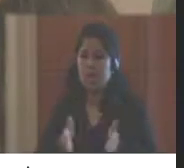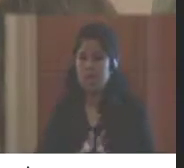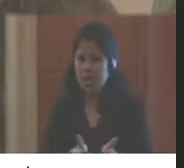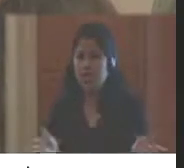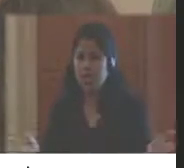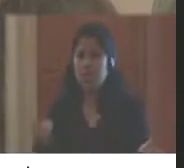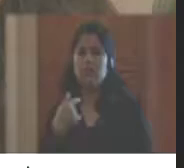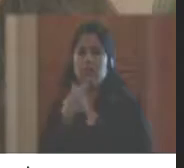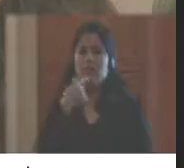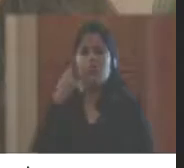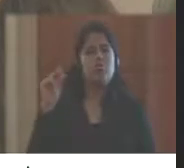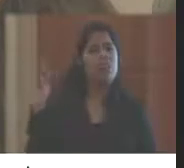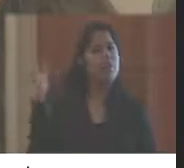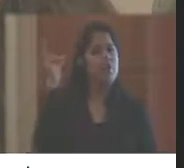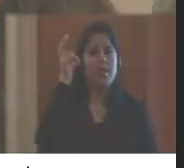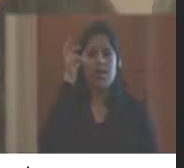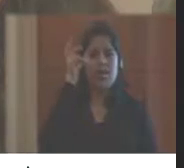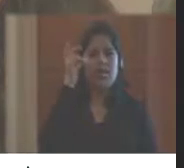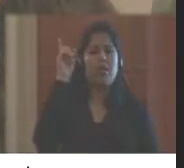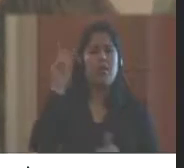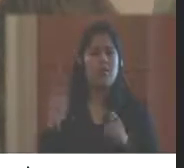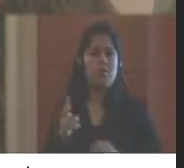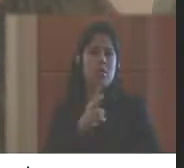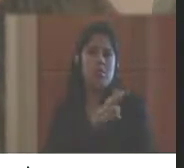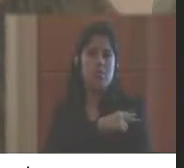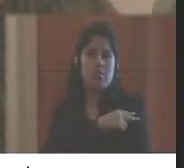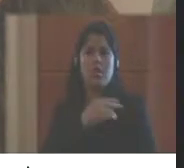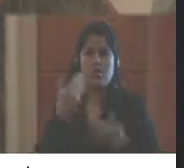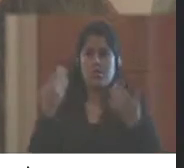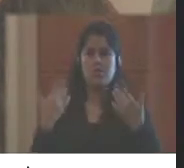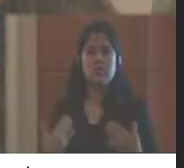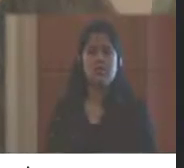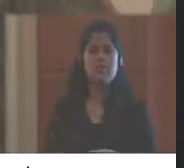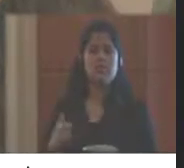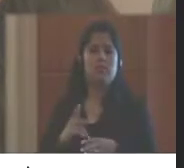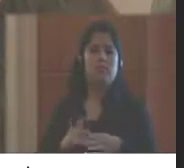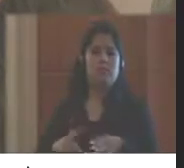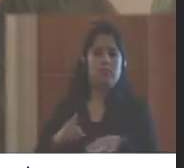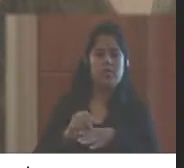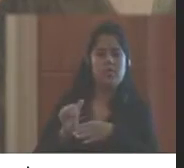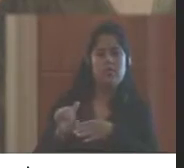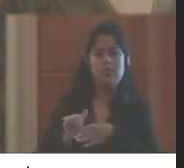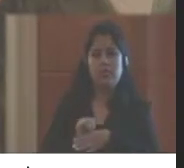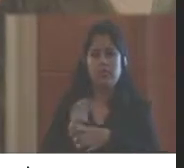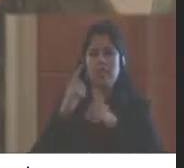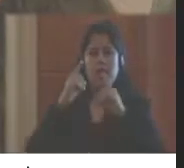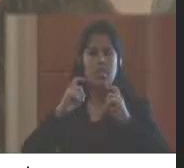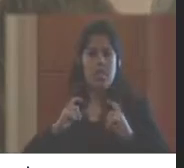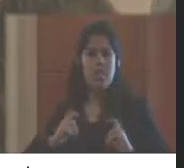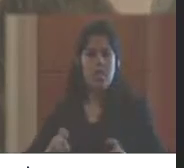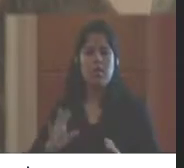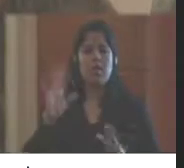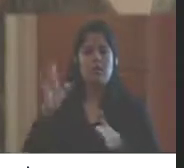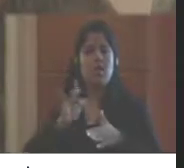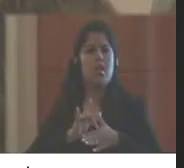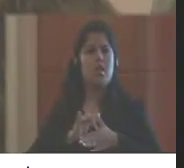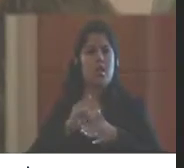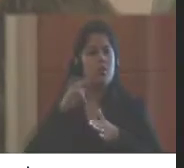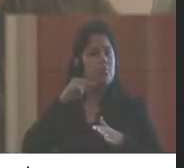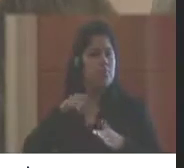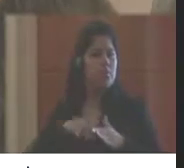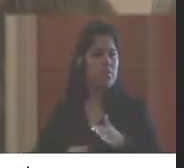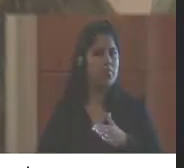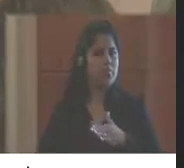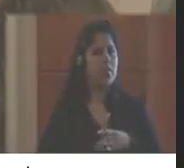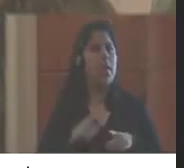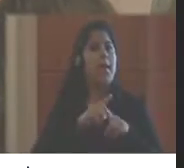teachers are very well equipped to look into the depth of risk. But this is not one teacher's